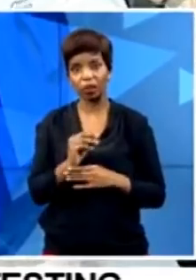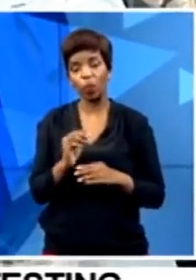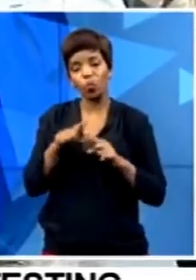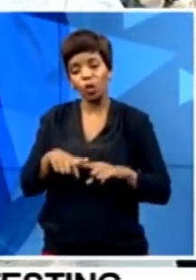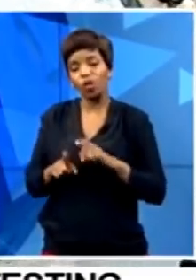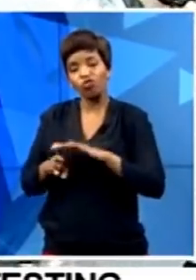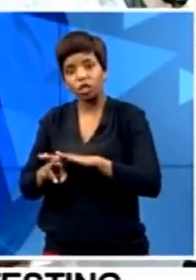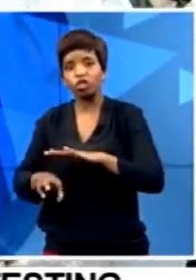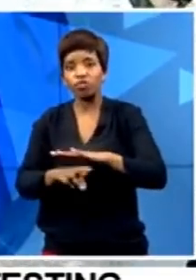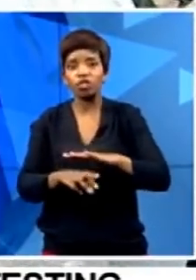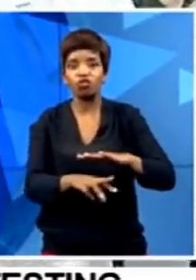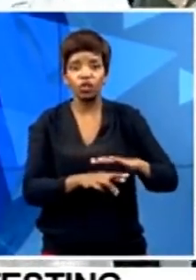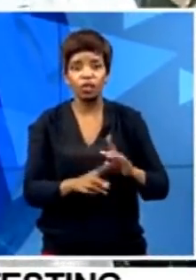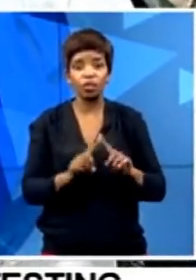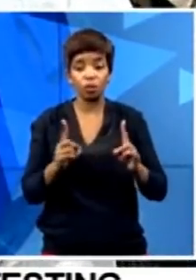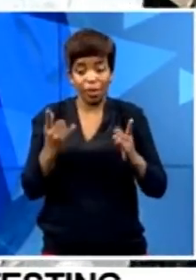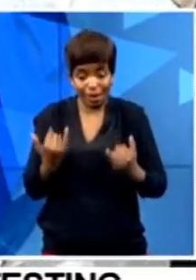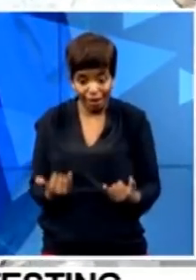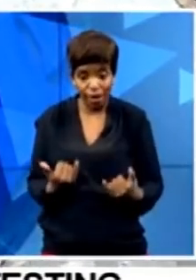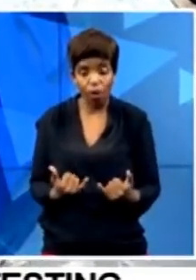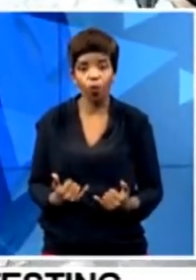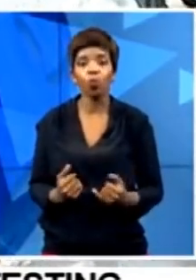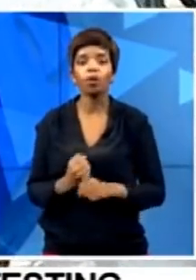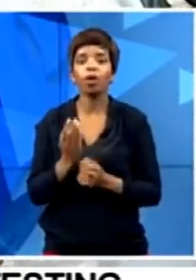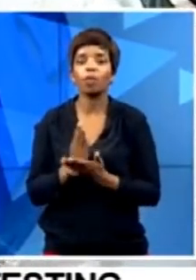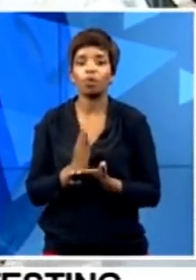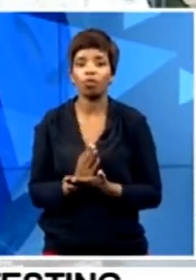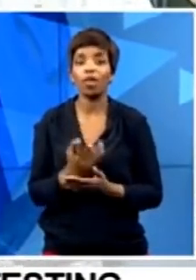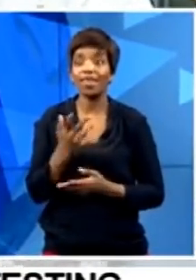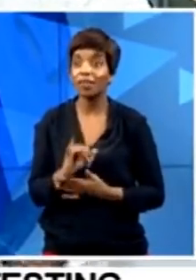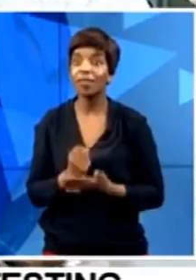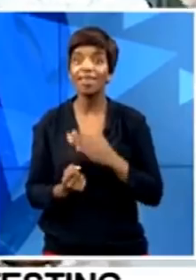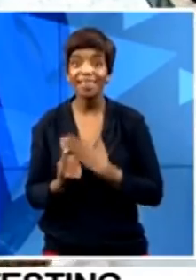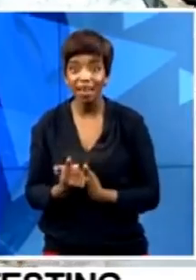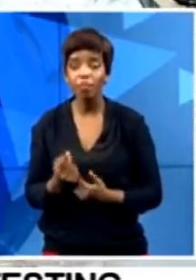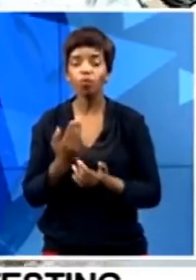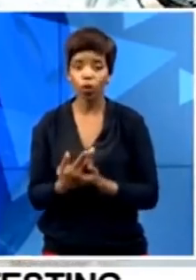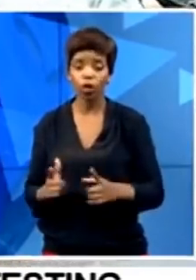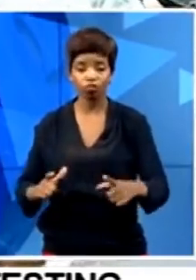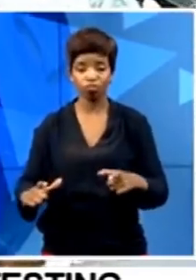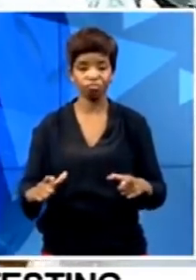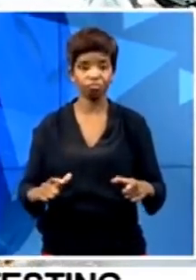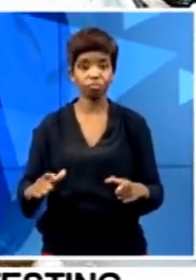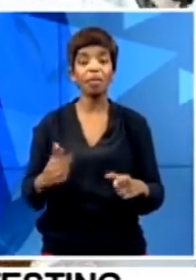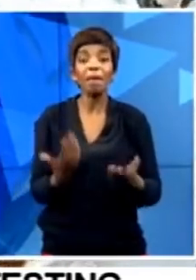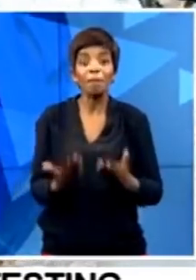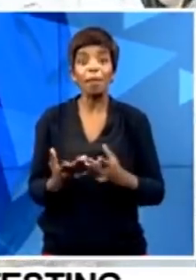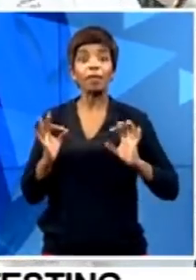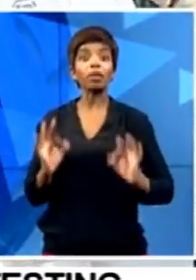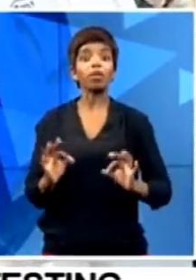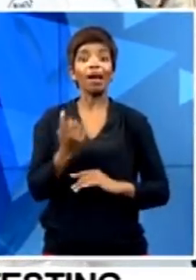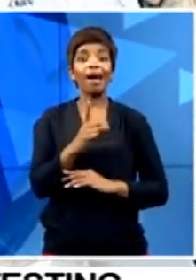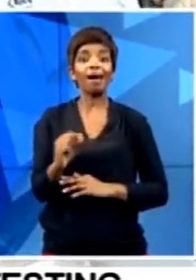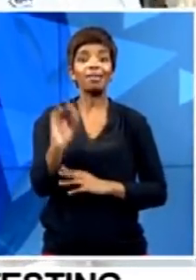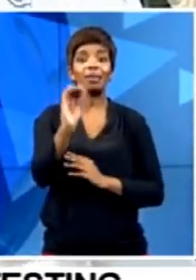it happens, if it goes out, we are able to contain it. We might not really be 100% ready. It depends on the magnitude of the outbreak.